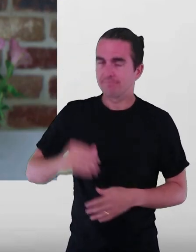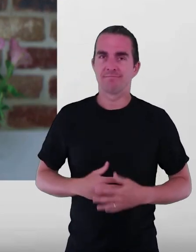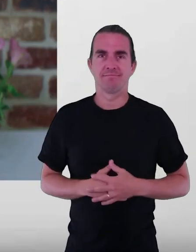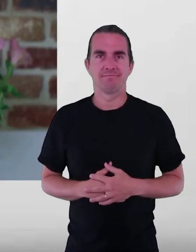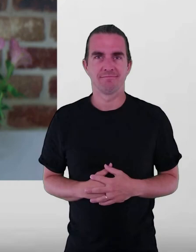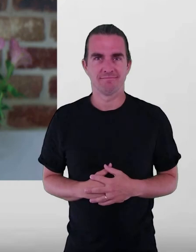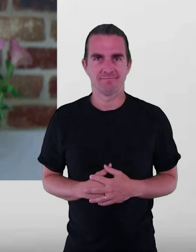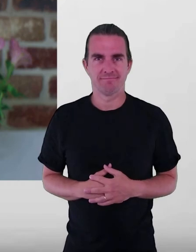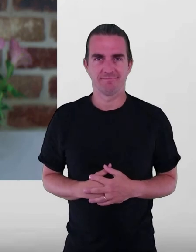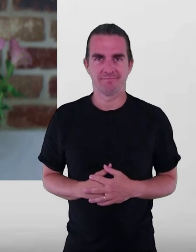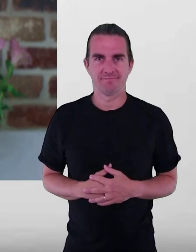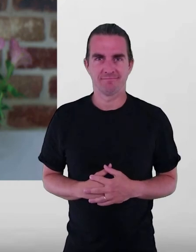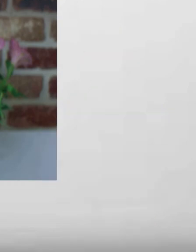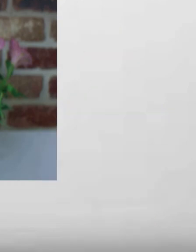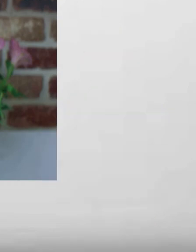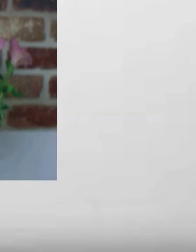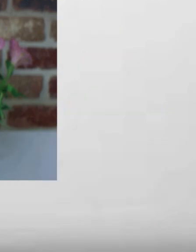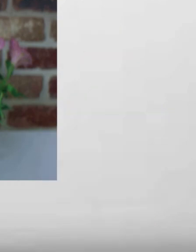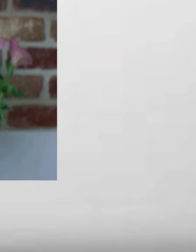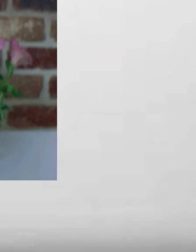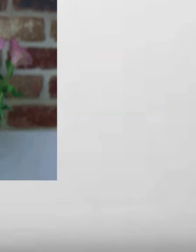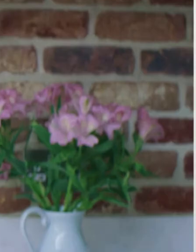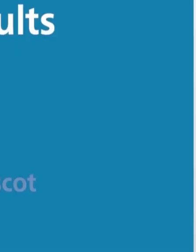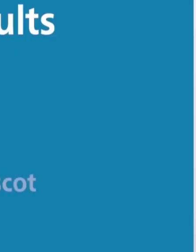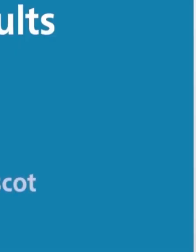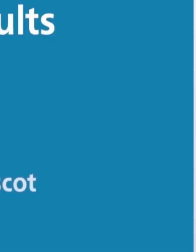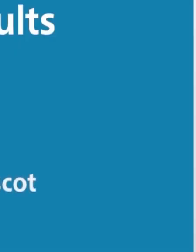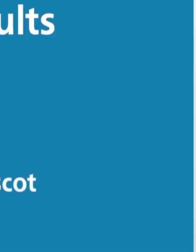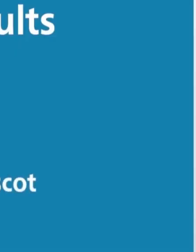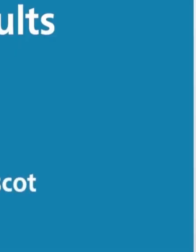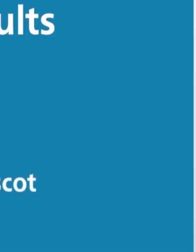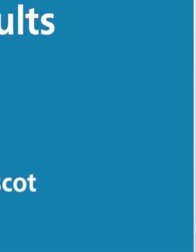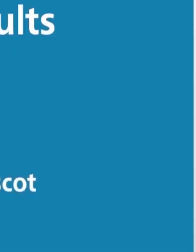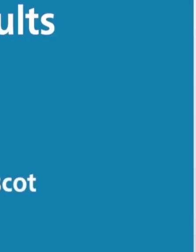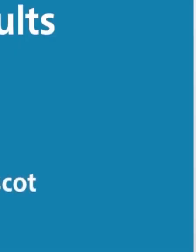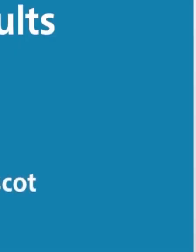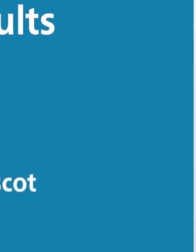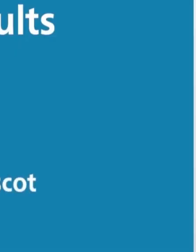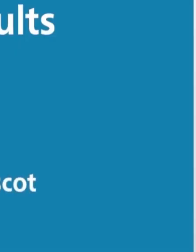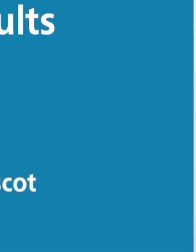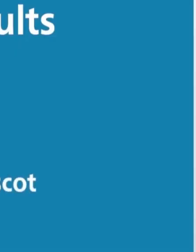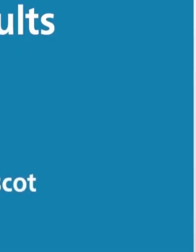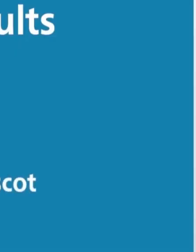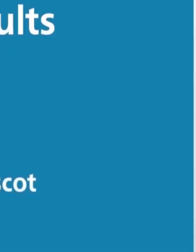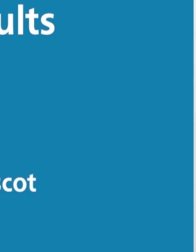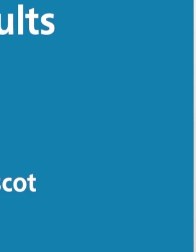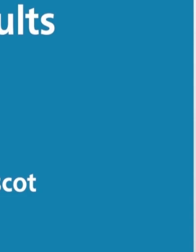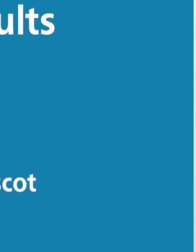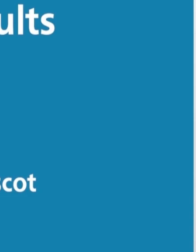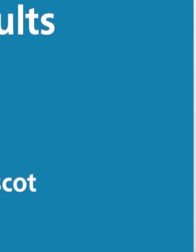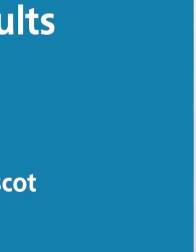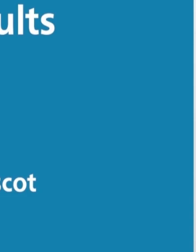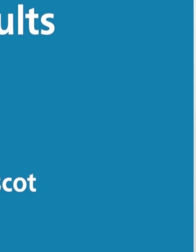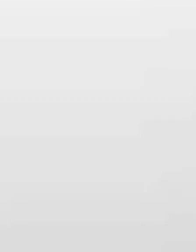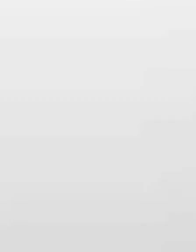and don't forget to report your results. with Si You You